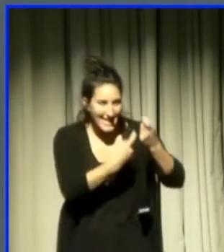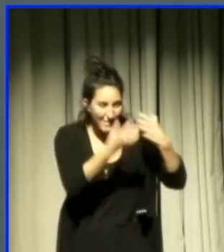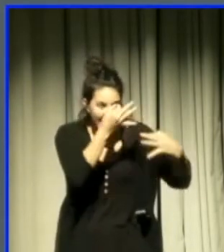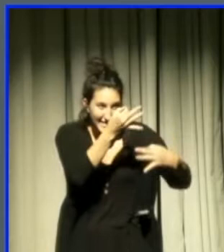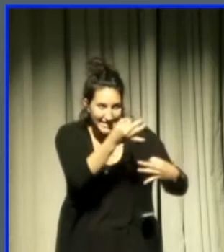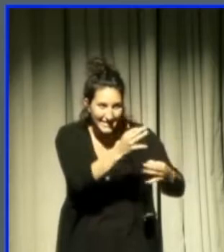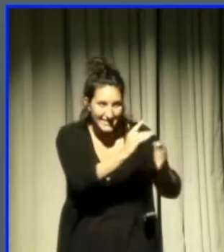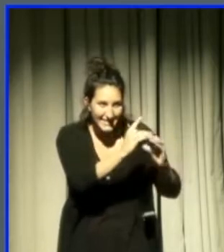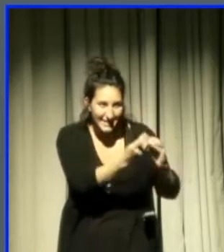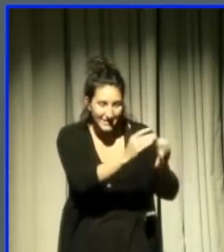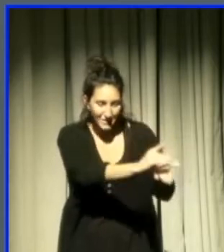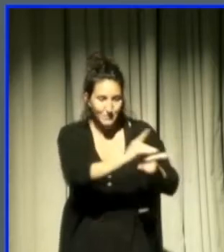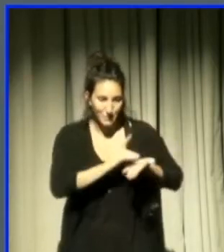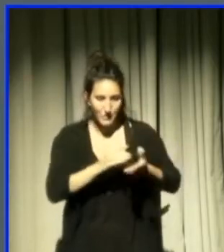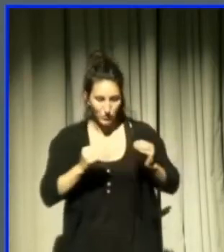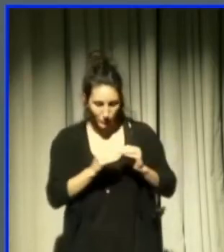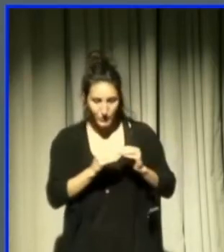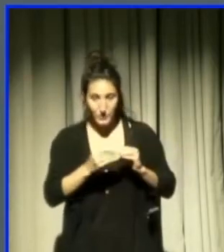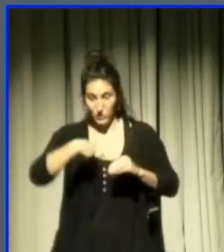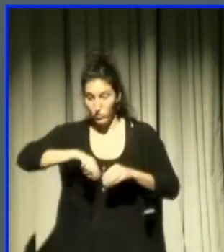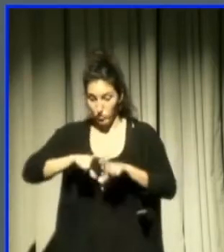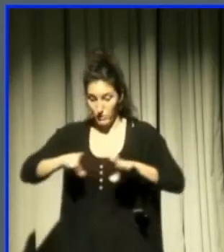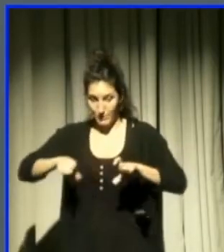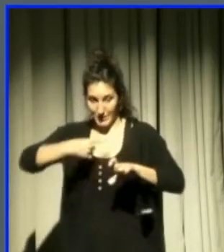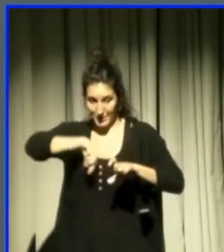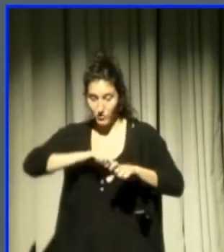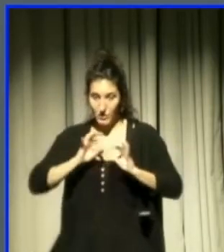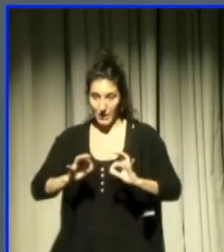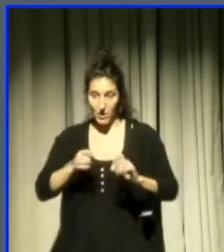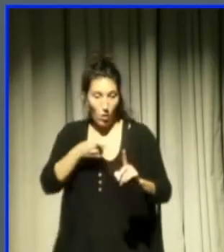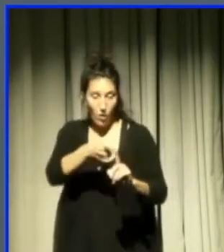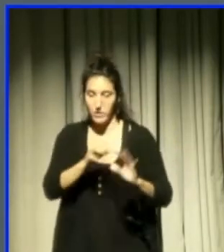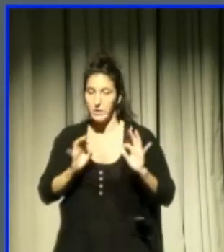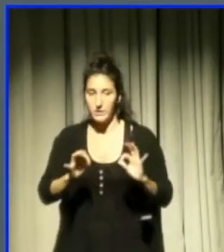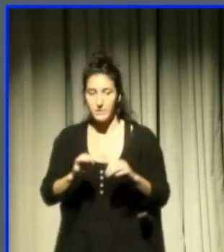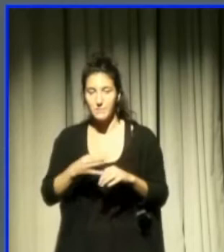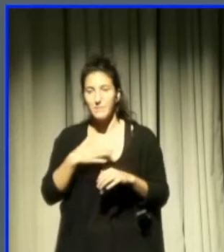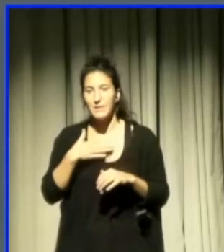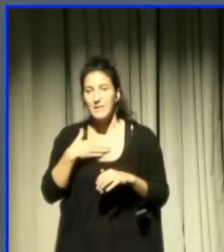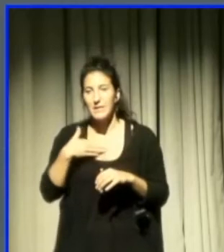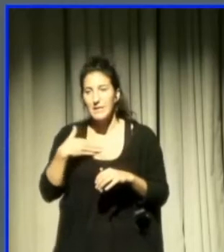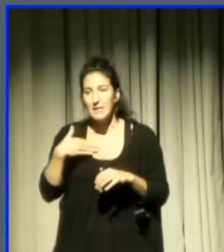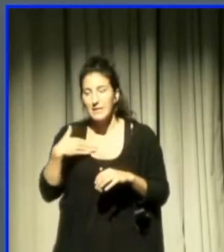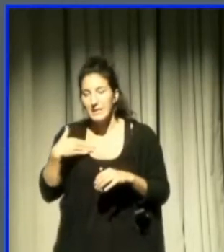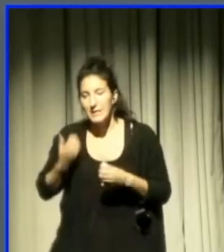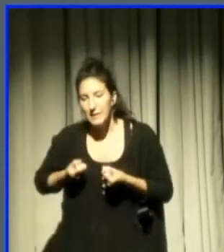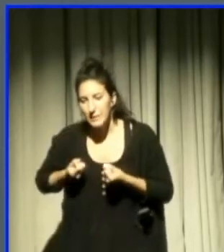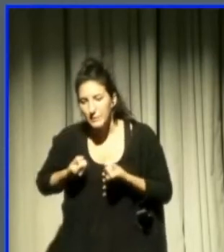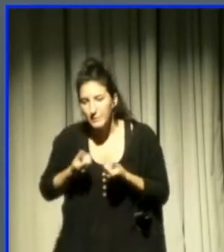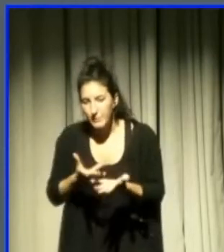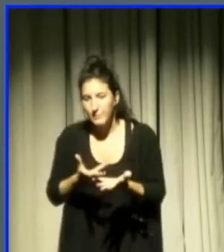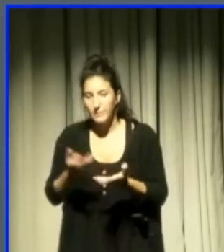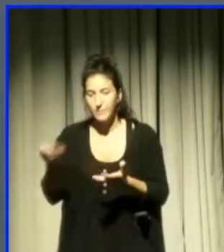But the point that I will make here is basically a big, huge learning